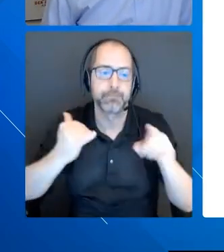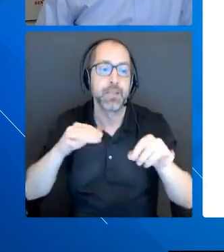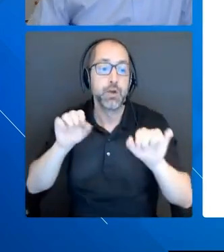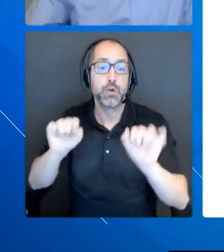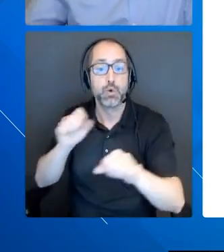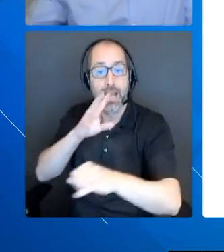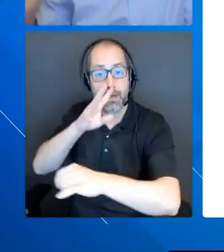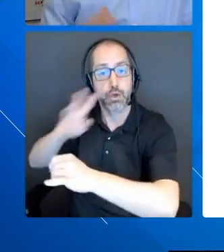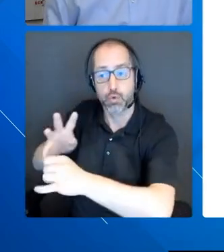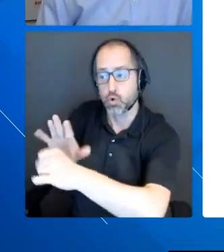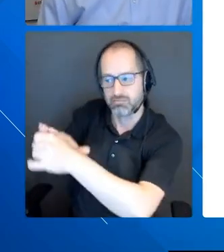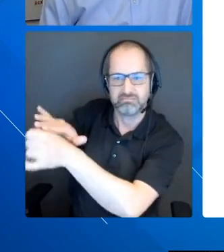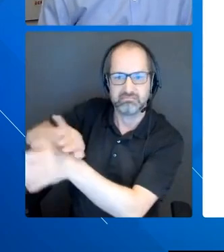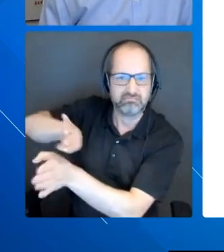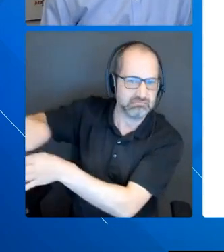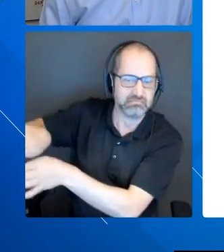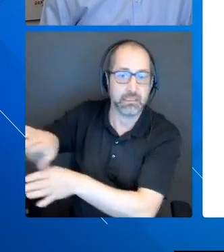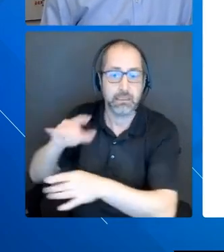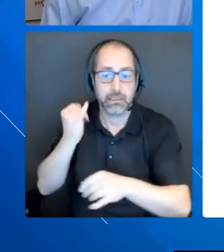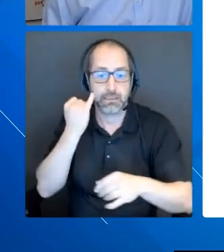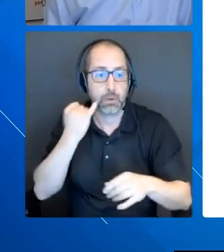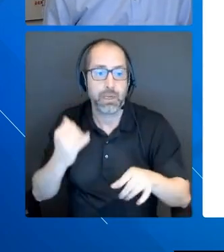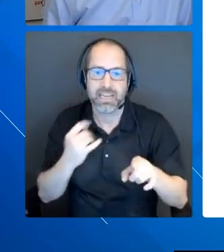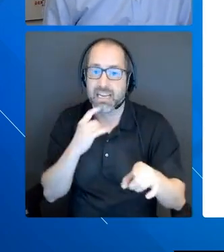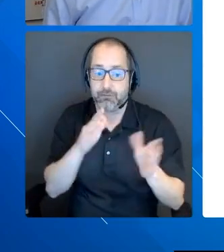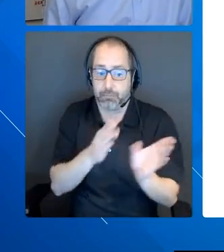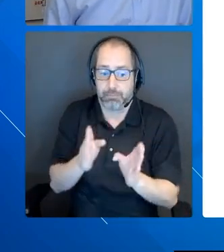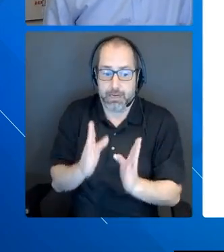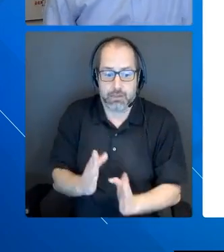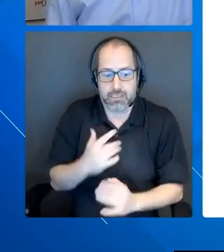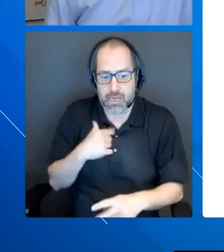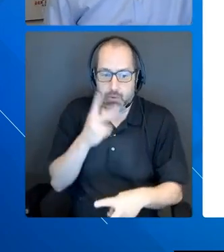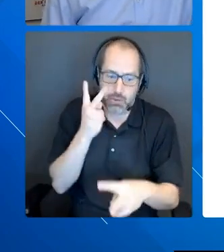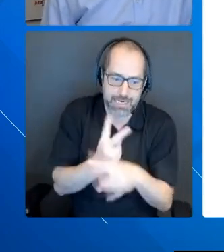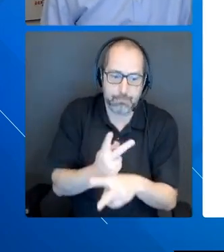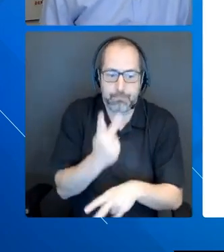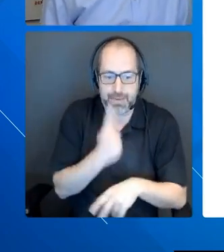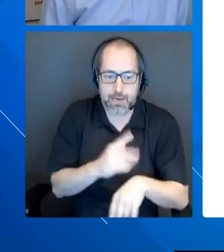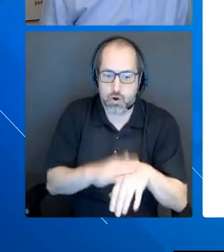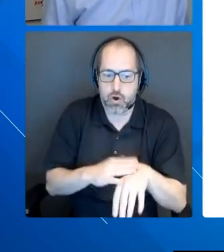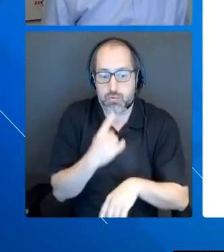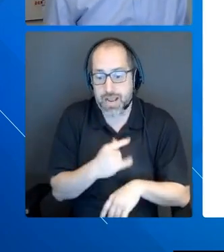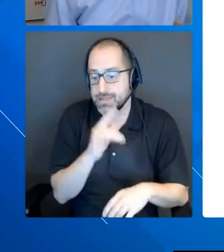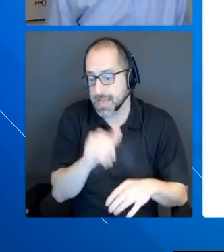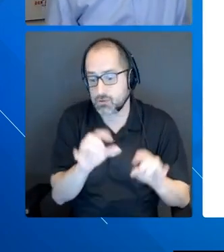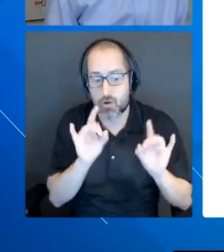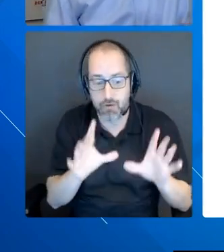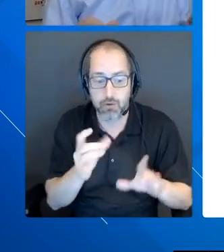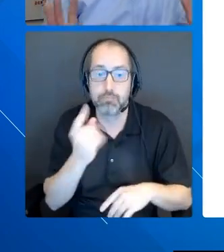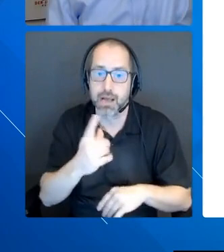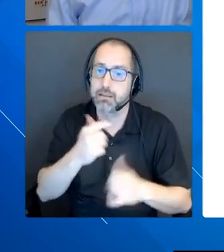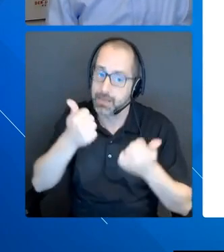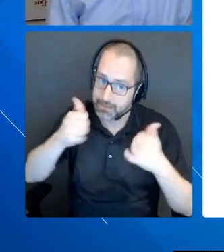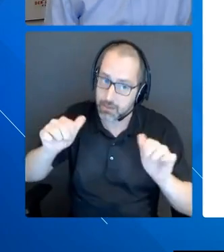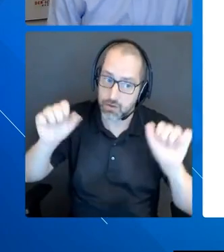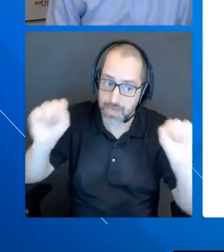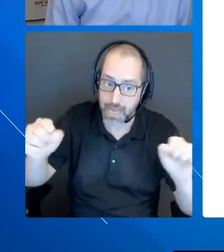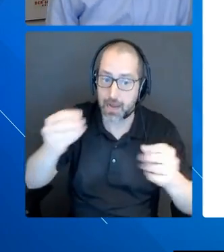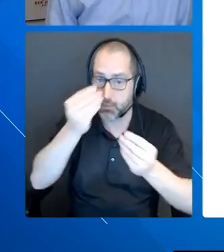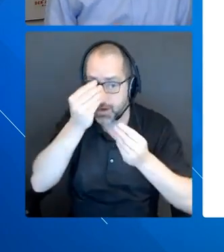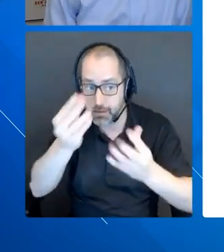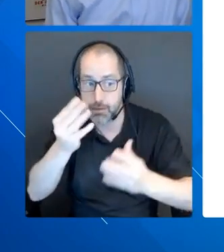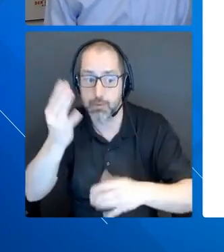So if a planner says, never mind, I'm going to keep this pink on red, which is awful, they can still do it, but at least we let them know why and that they